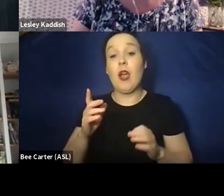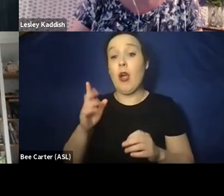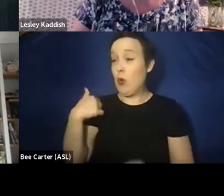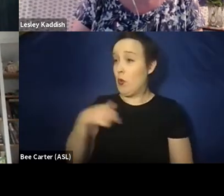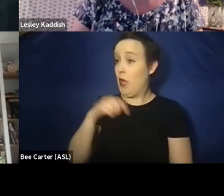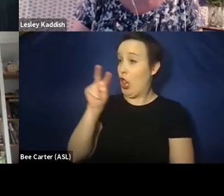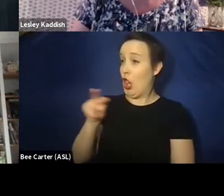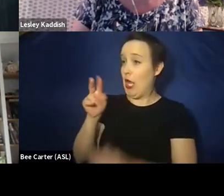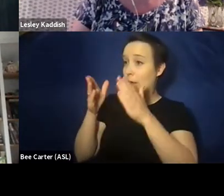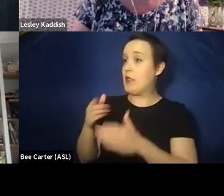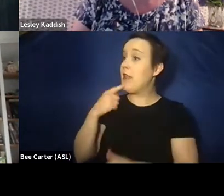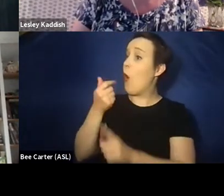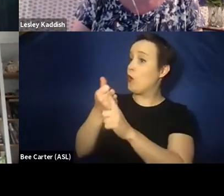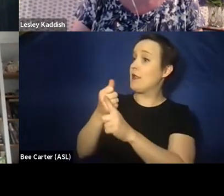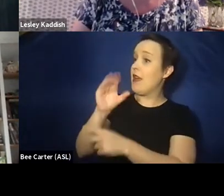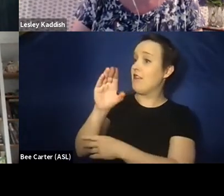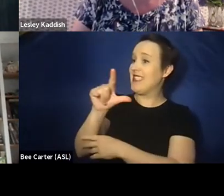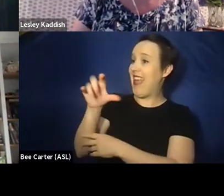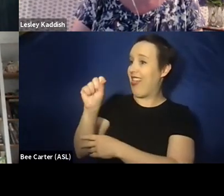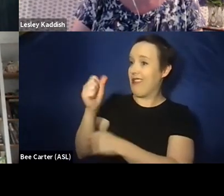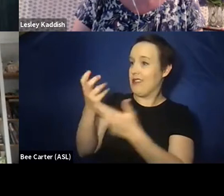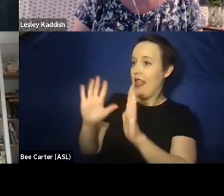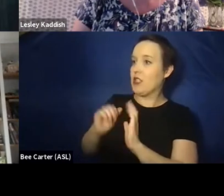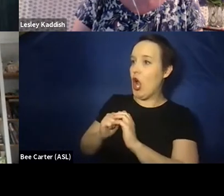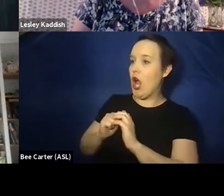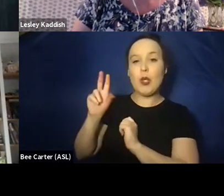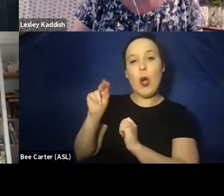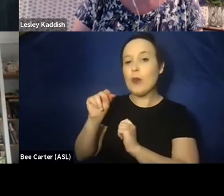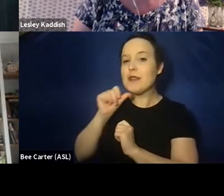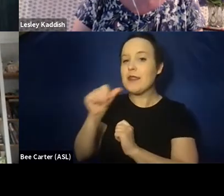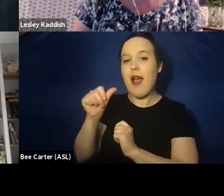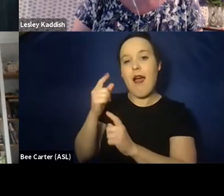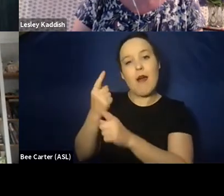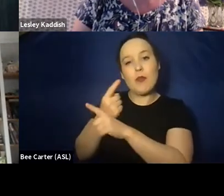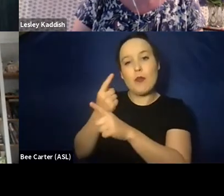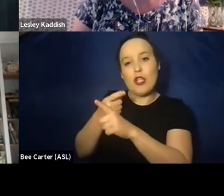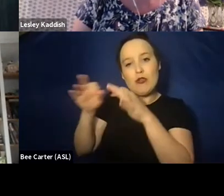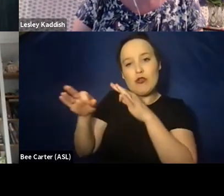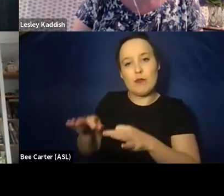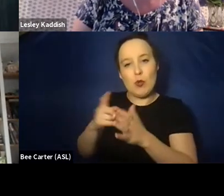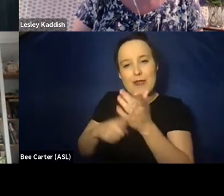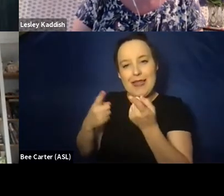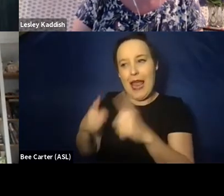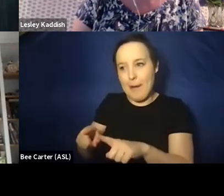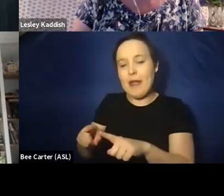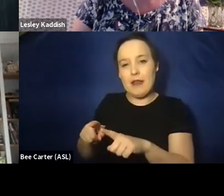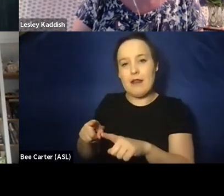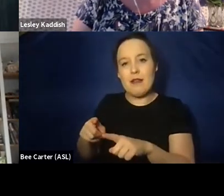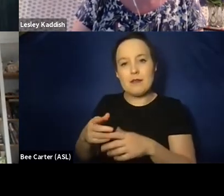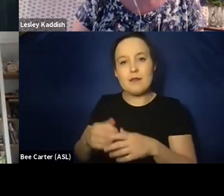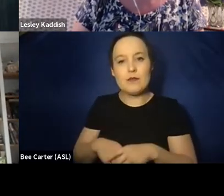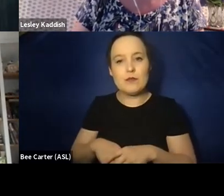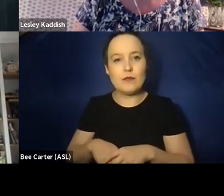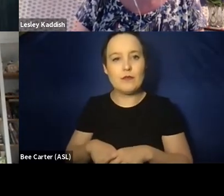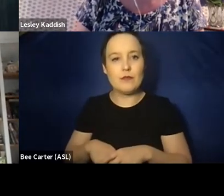of cells. It's not an accurate description of what's really going on. That's a personal statement